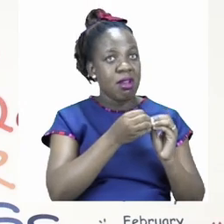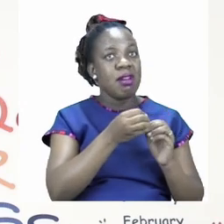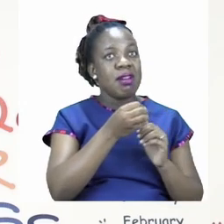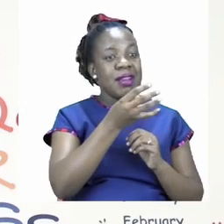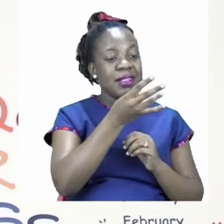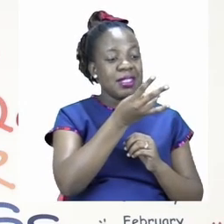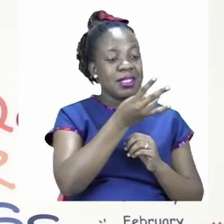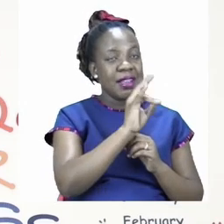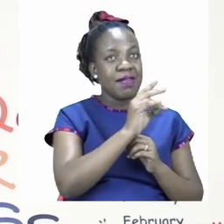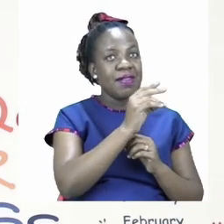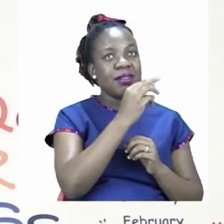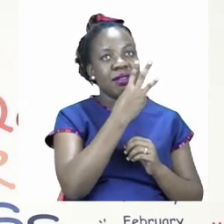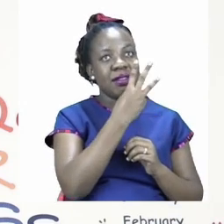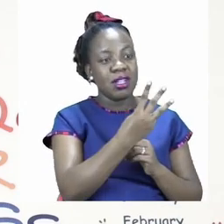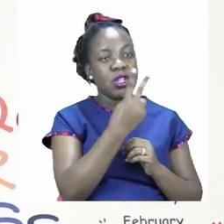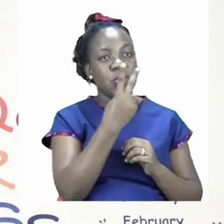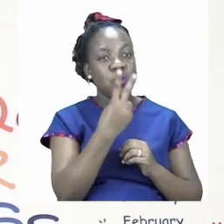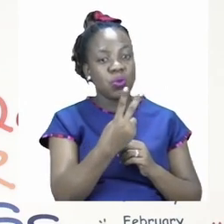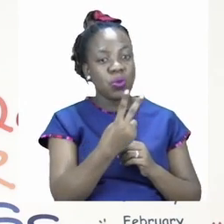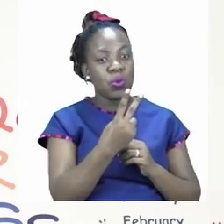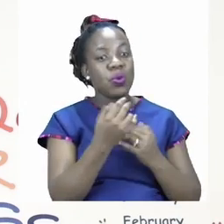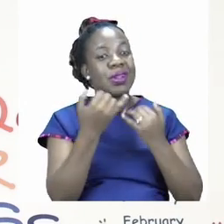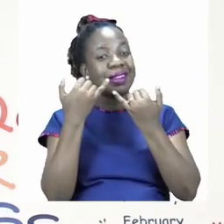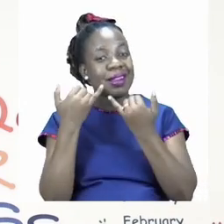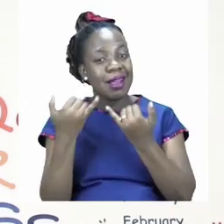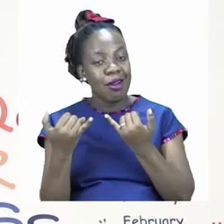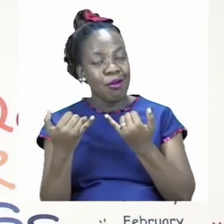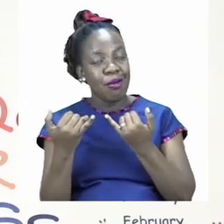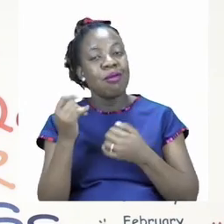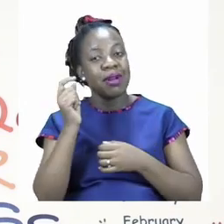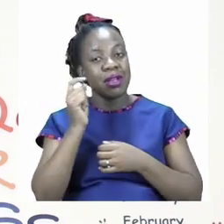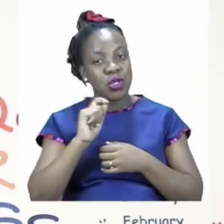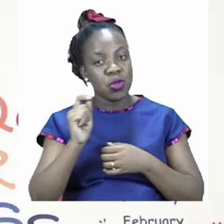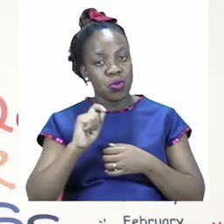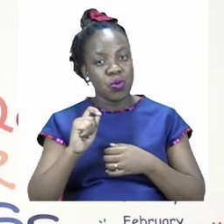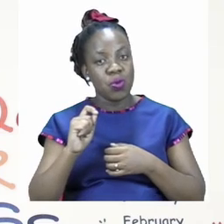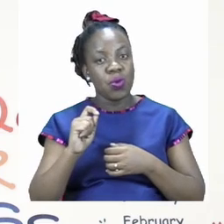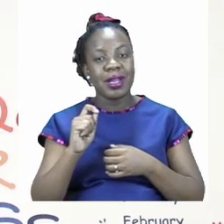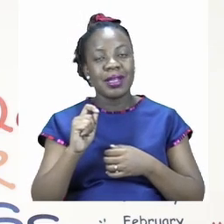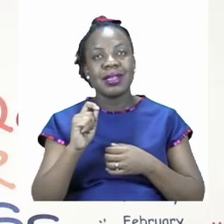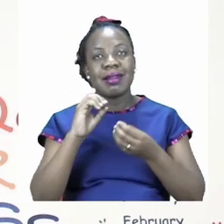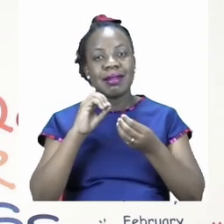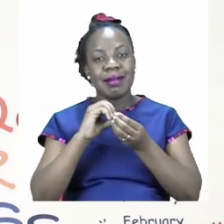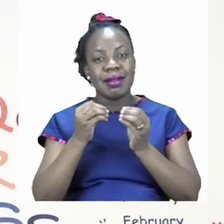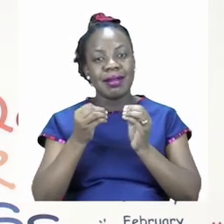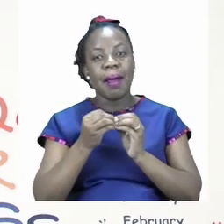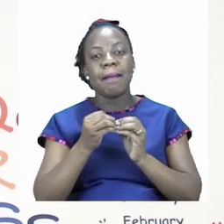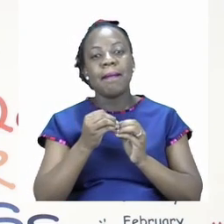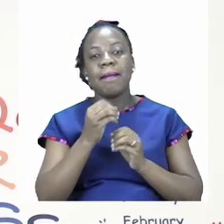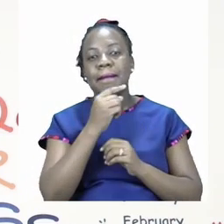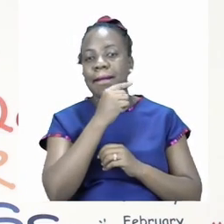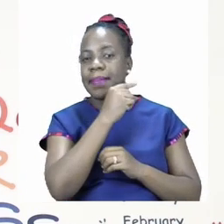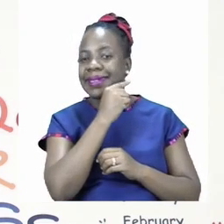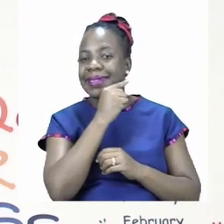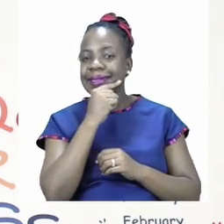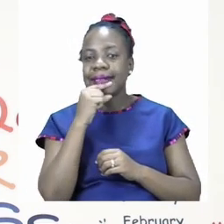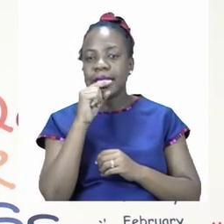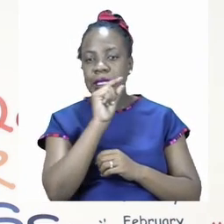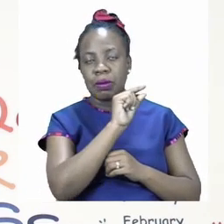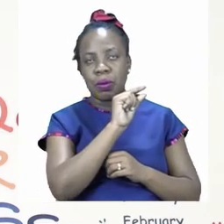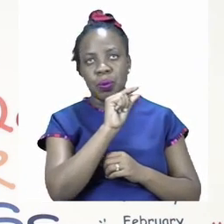732. So we need to start by writing 700. Let's write the